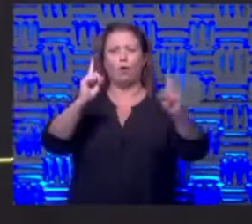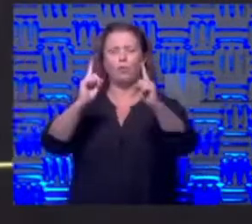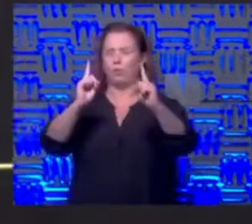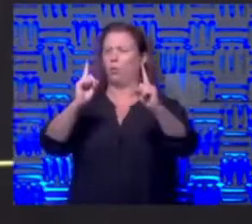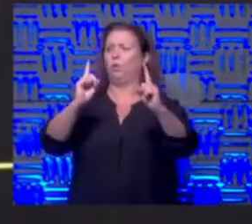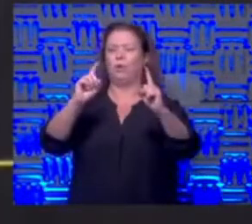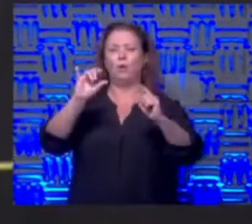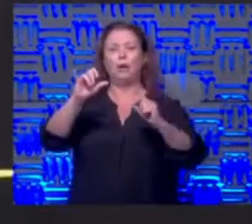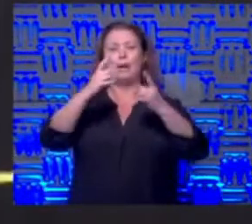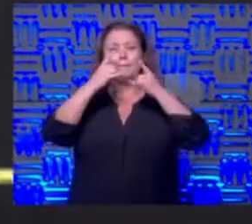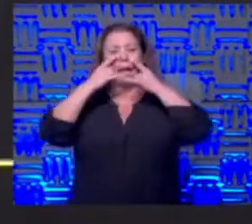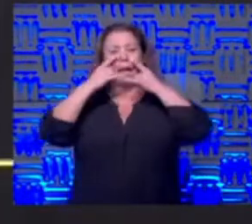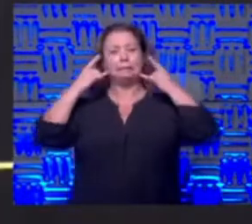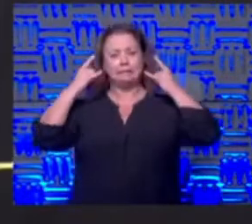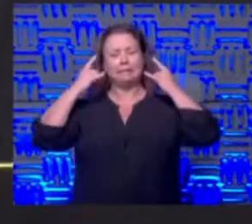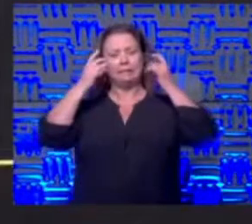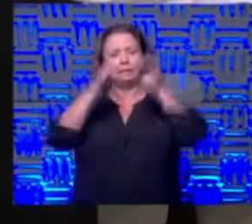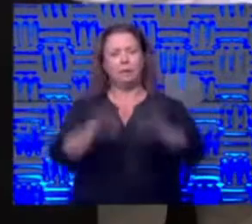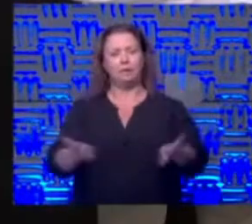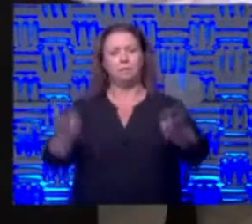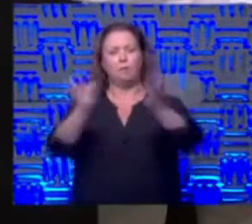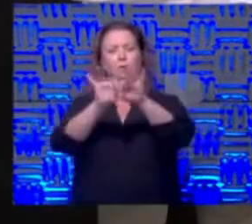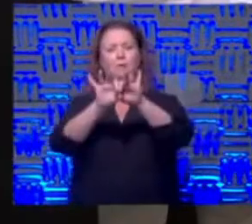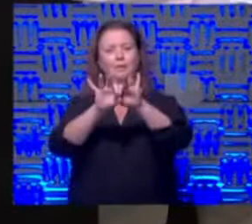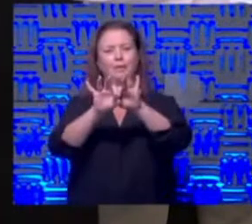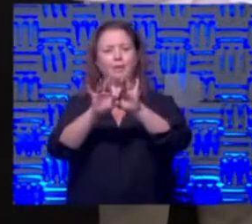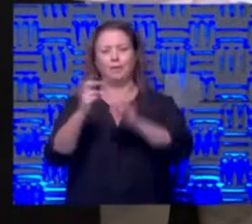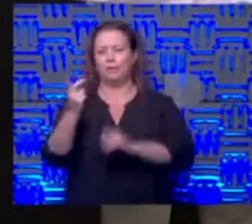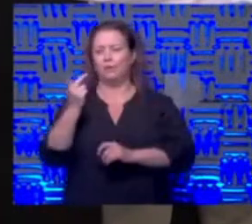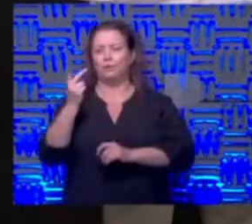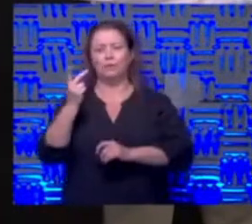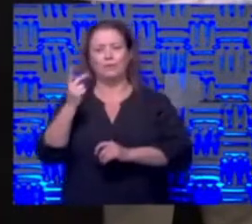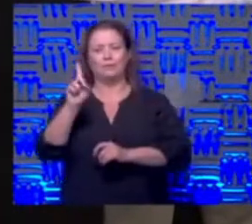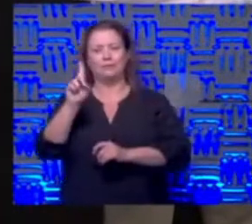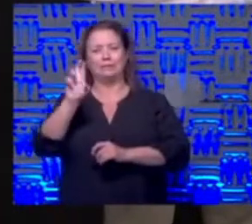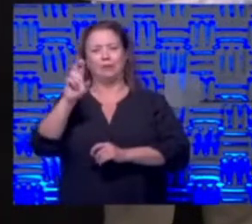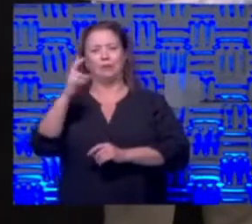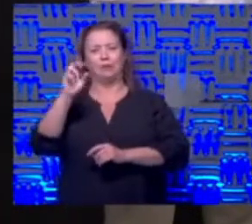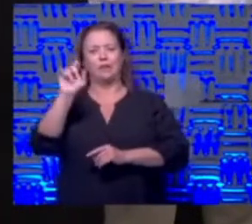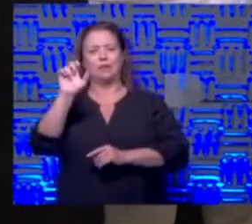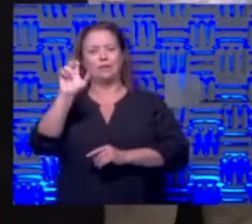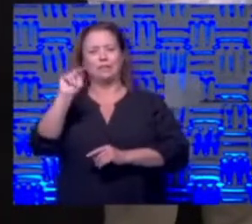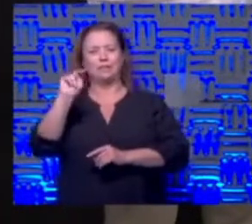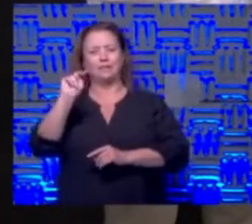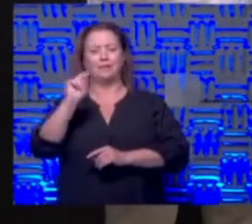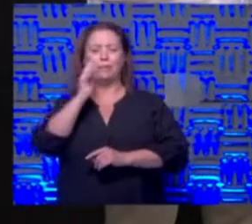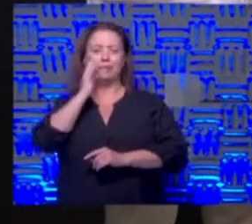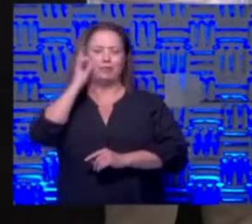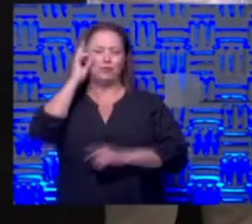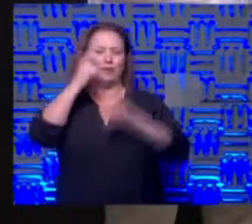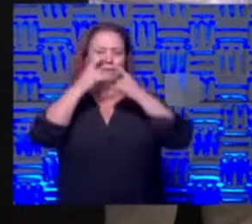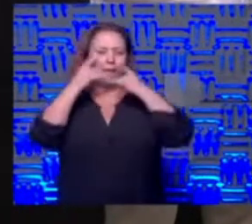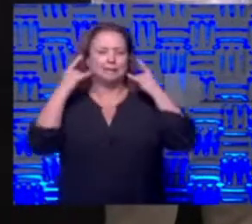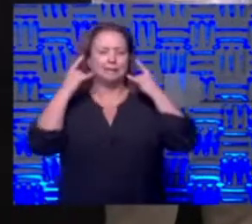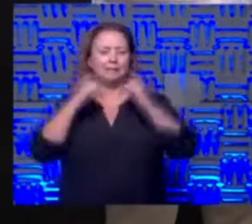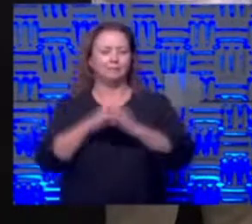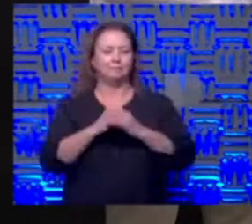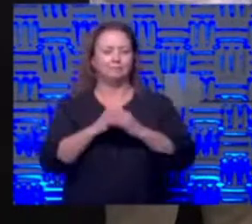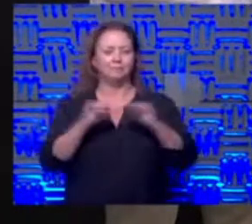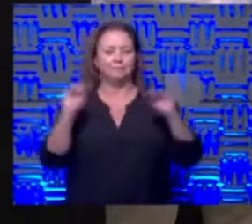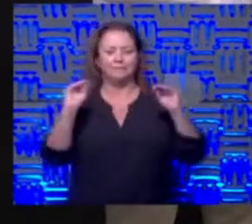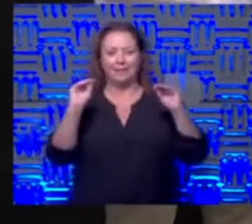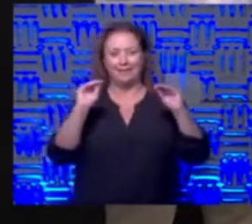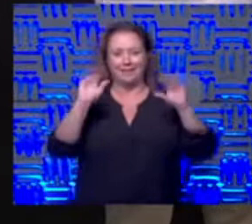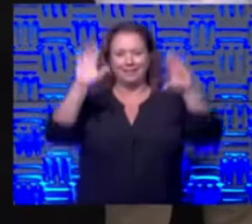why masking is so important, because Doc Hawk, he doesn't create the breath cloud with the cheese on. Nothing. It's